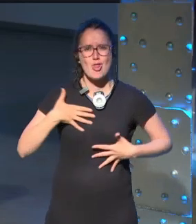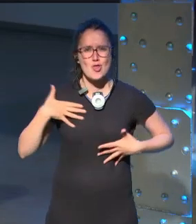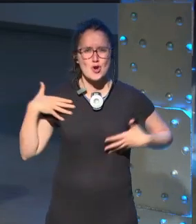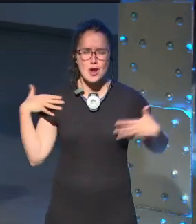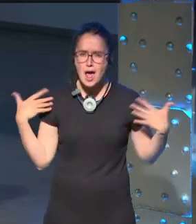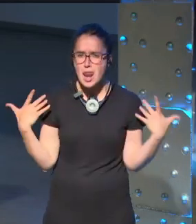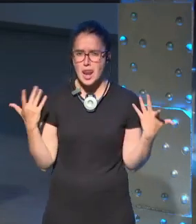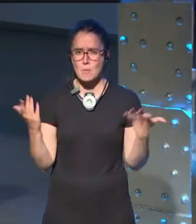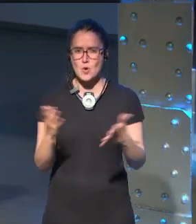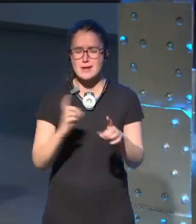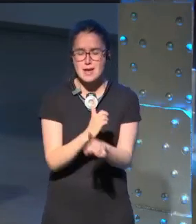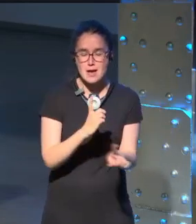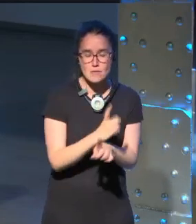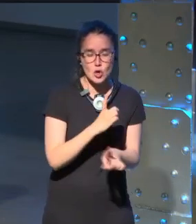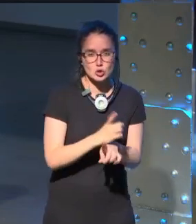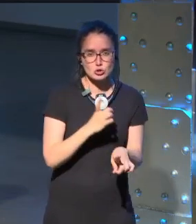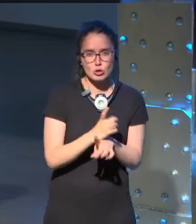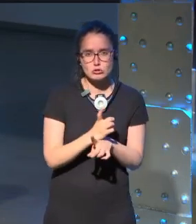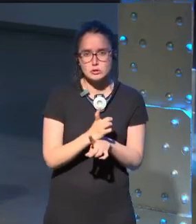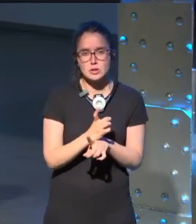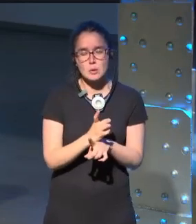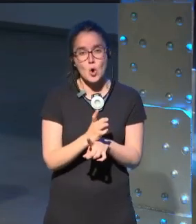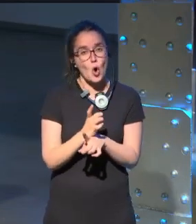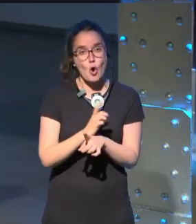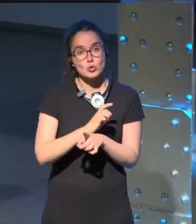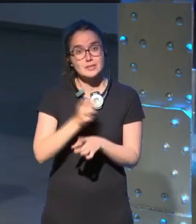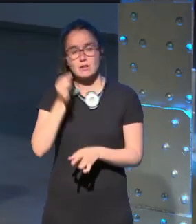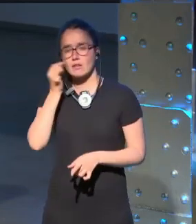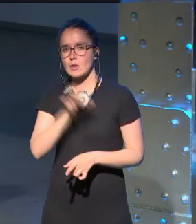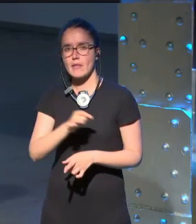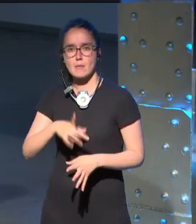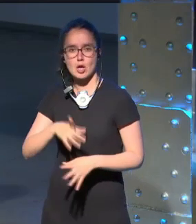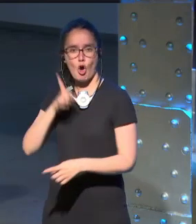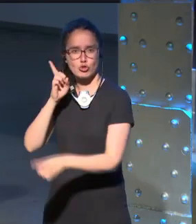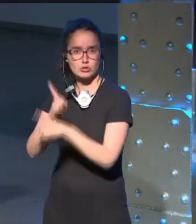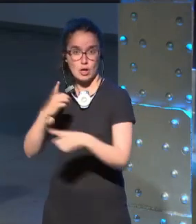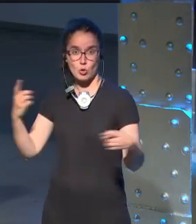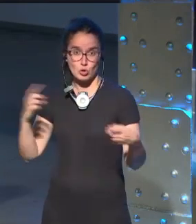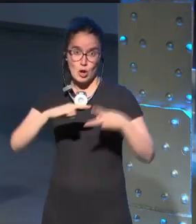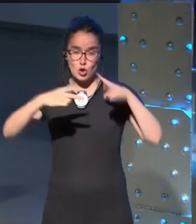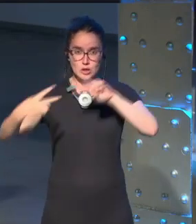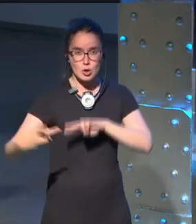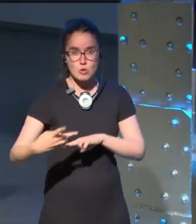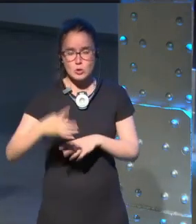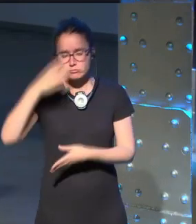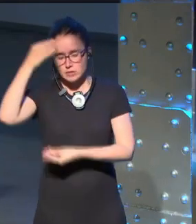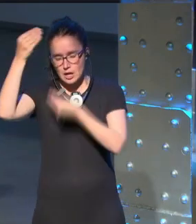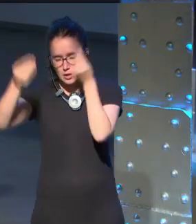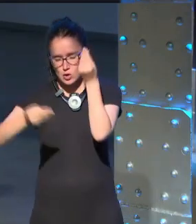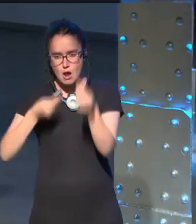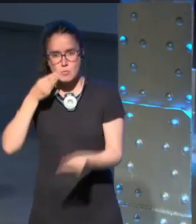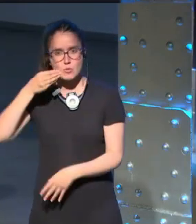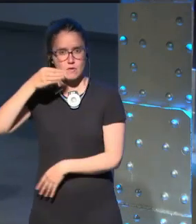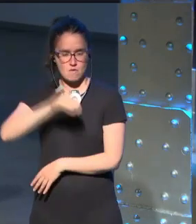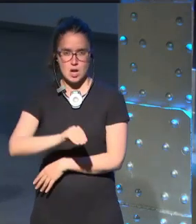calm, logical detective. See, so that became the core for Gurney, because I wanted something to contrast